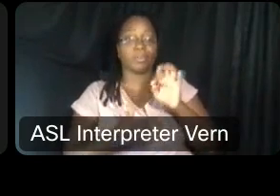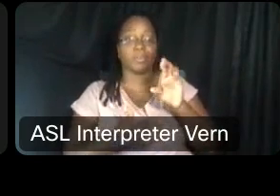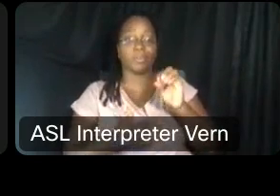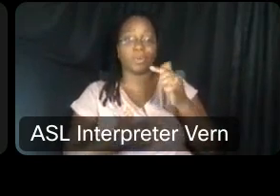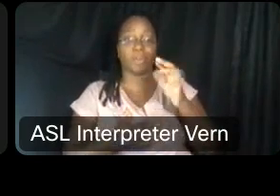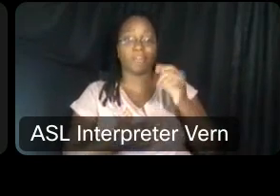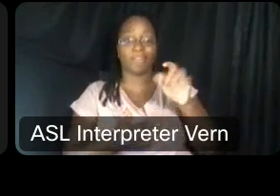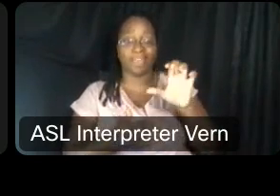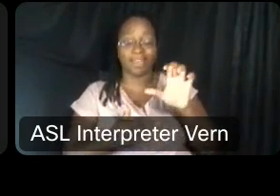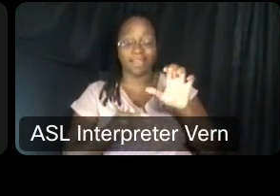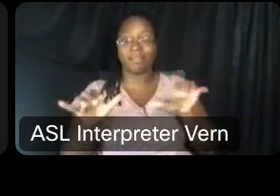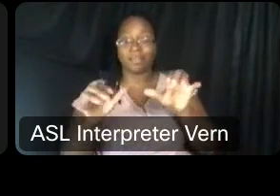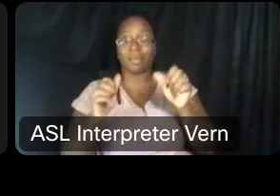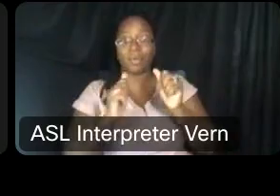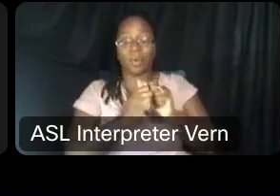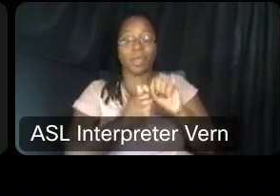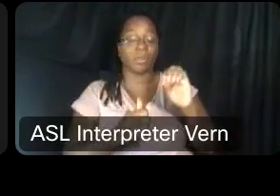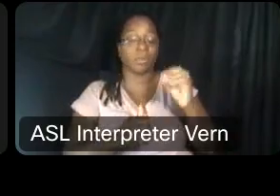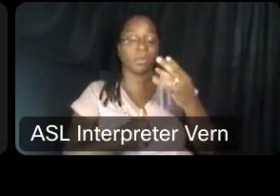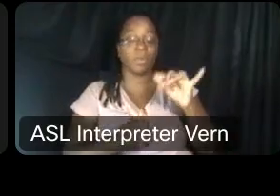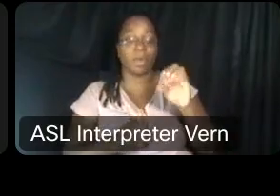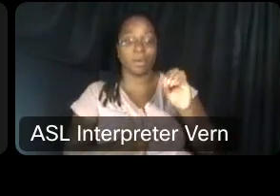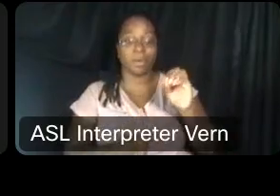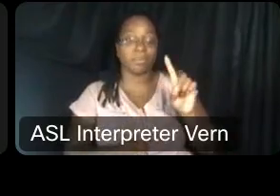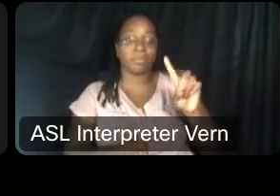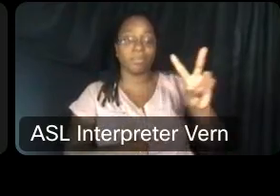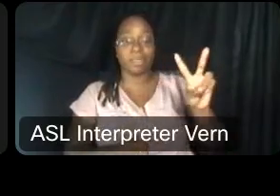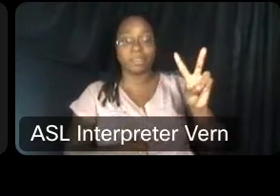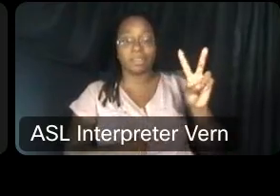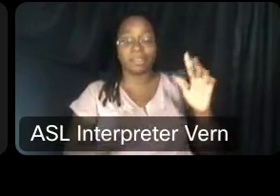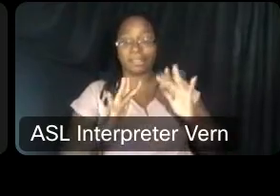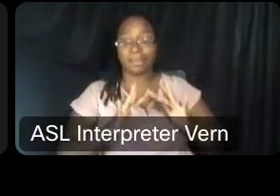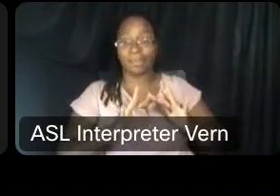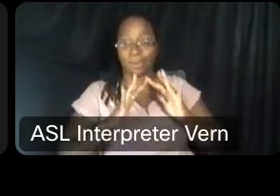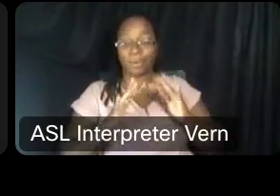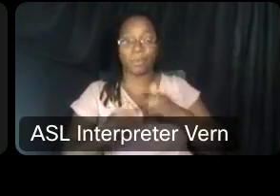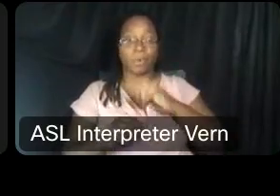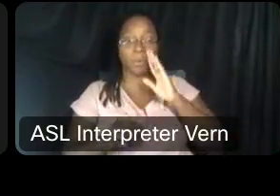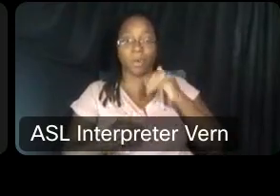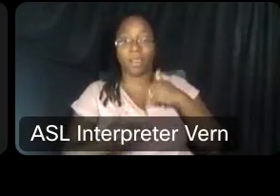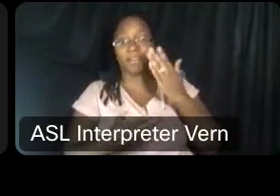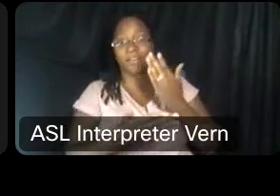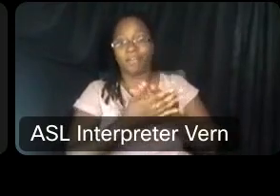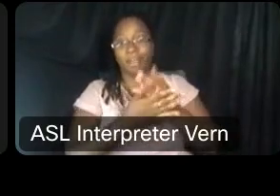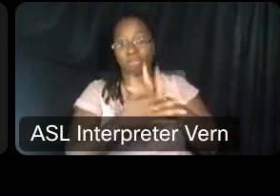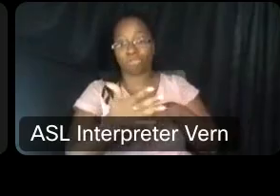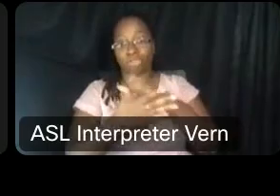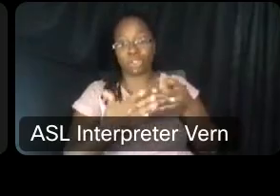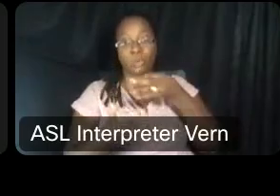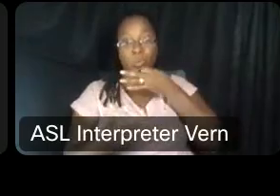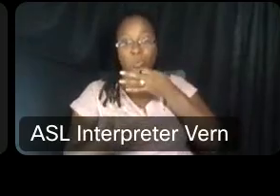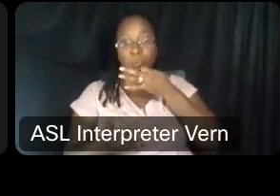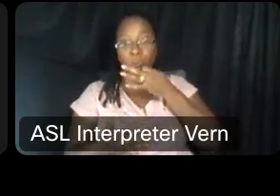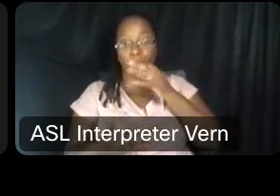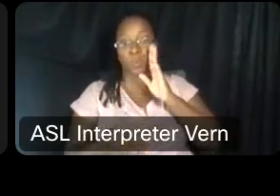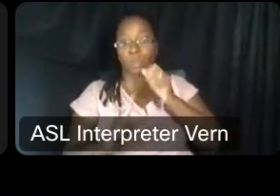with Ohio Domestic Violence Network, and that we will be having a fact sheet coming soon that expands on